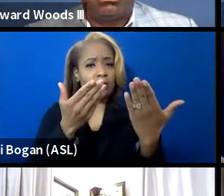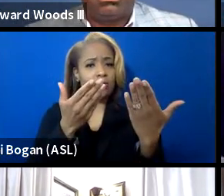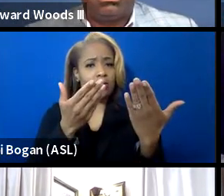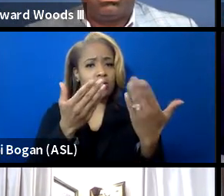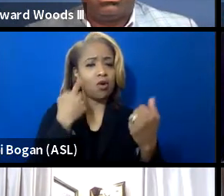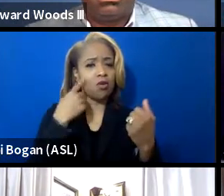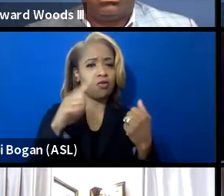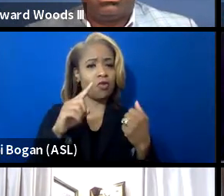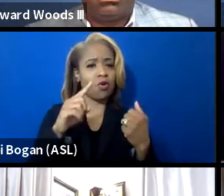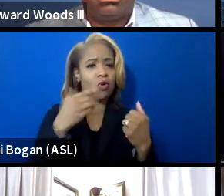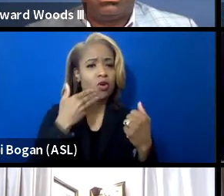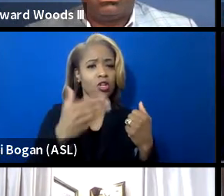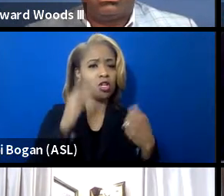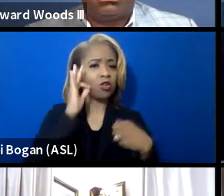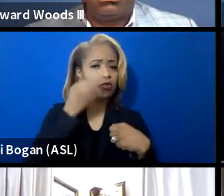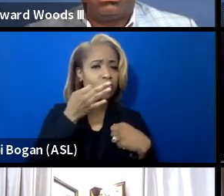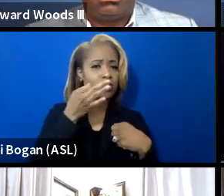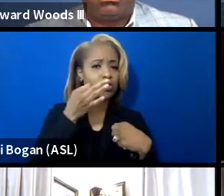to have Good Fruit